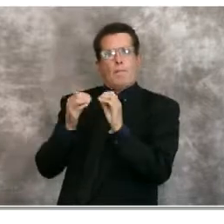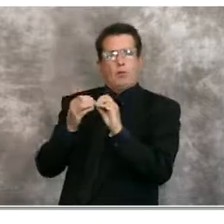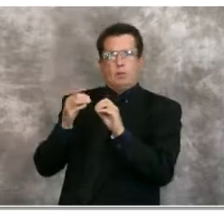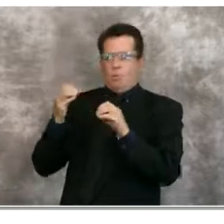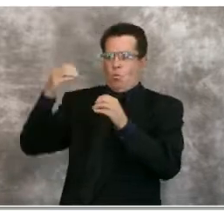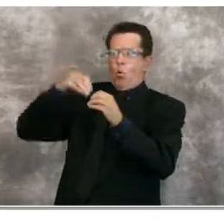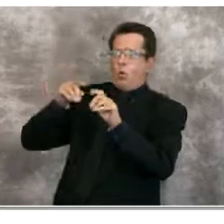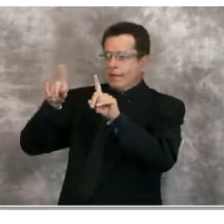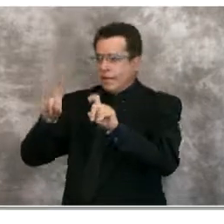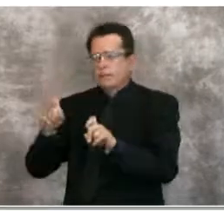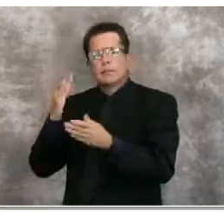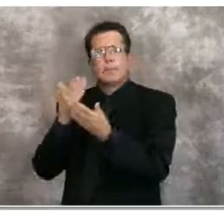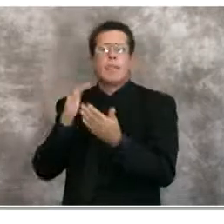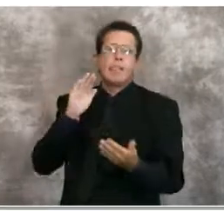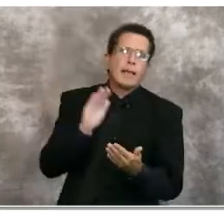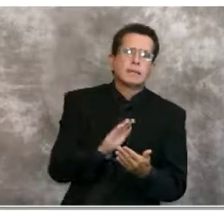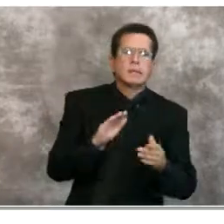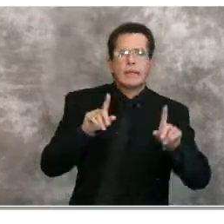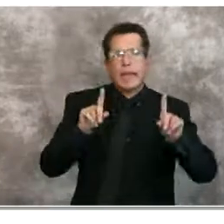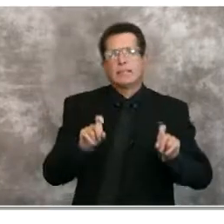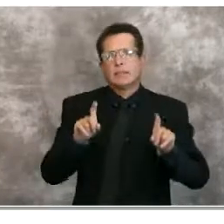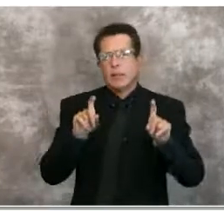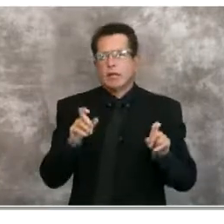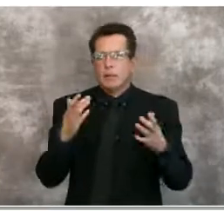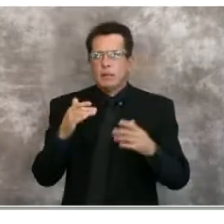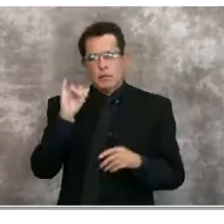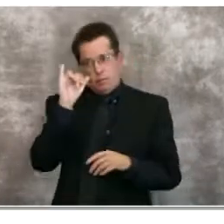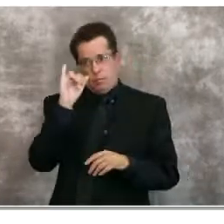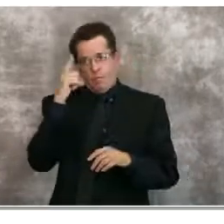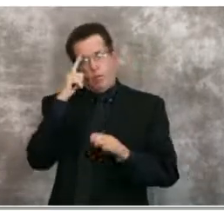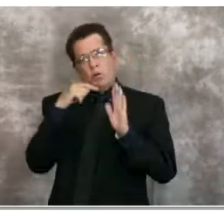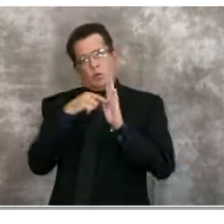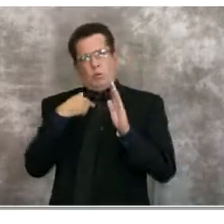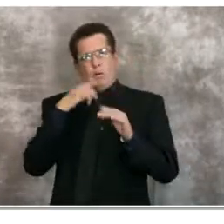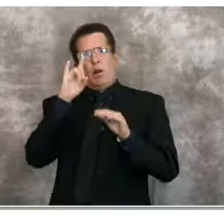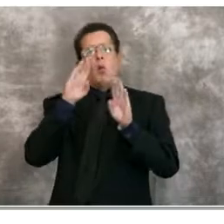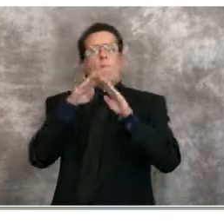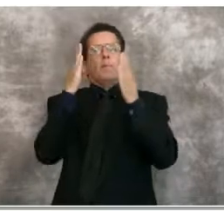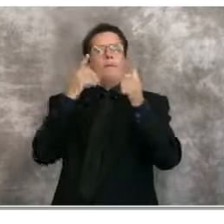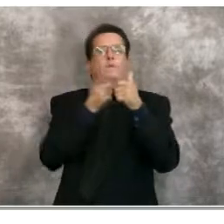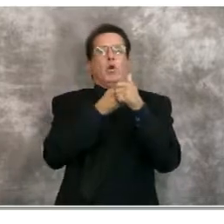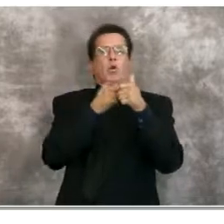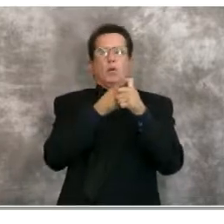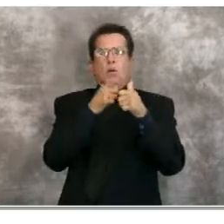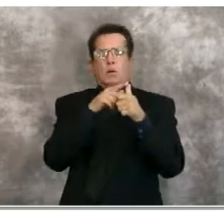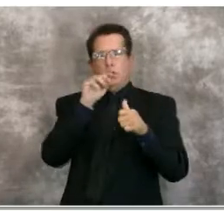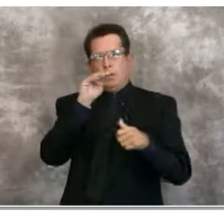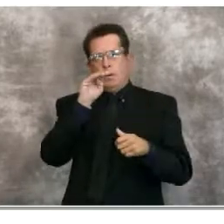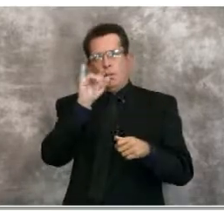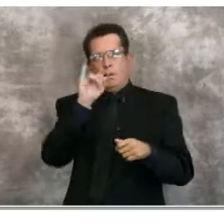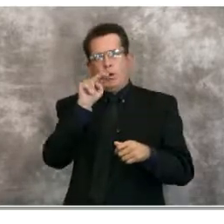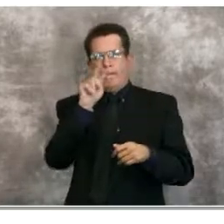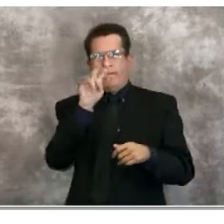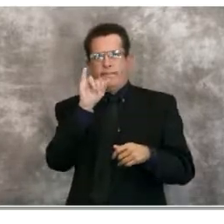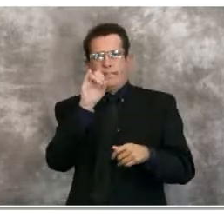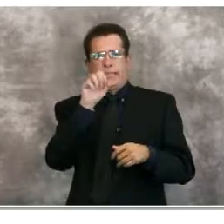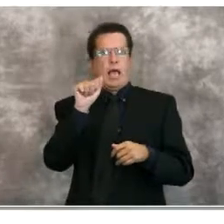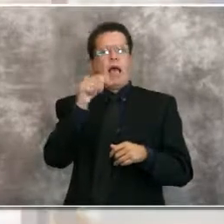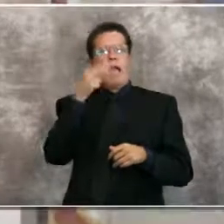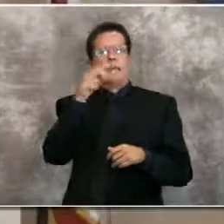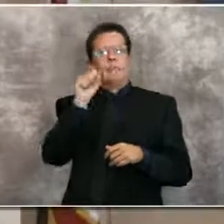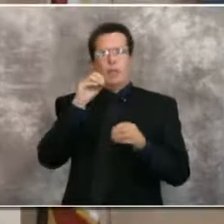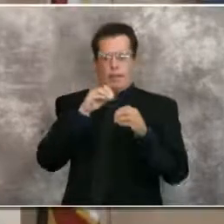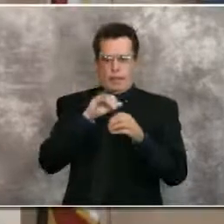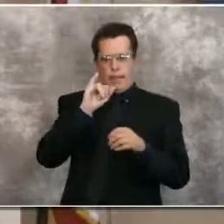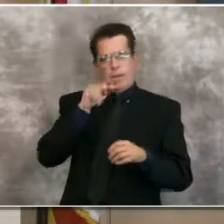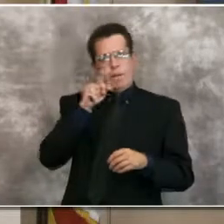testing. We saw, for instance, we opened up our first site at Mira Vista High School in Imperial Beach on